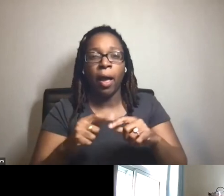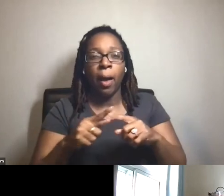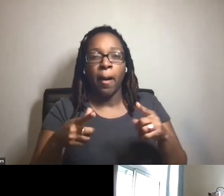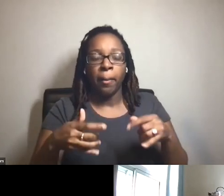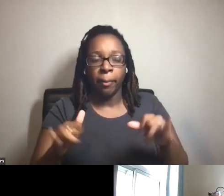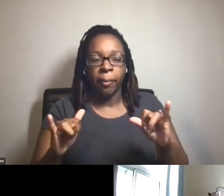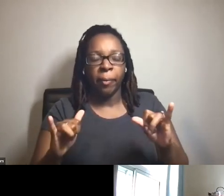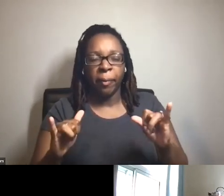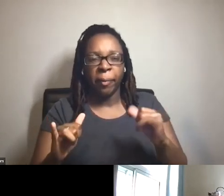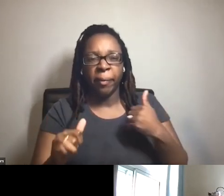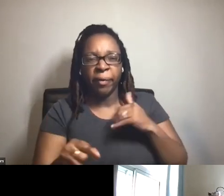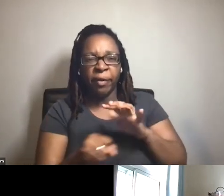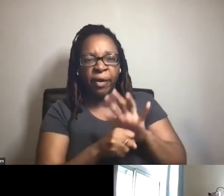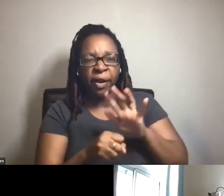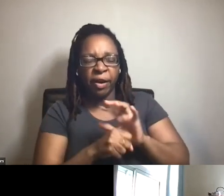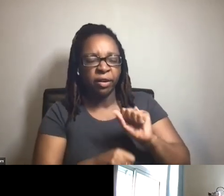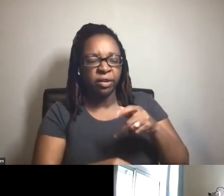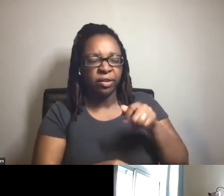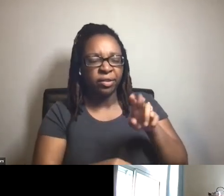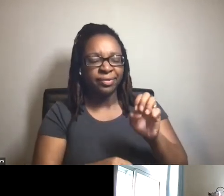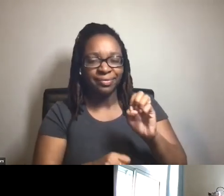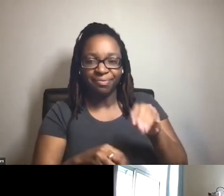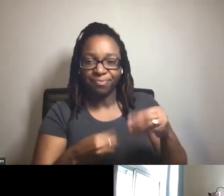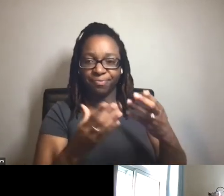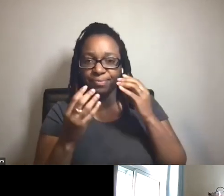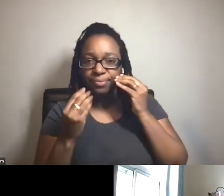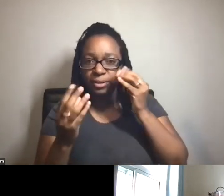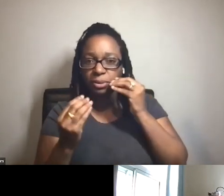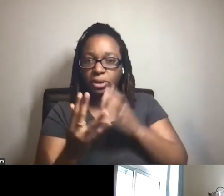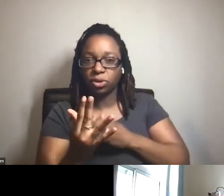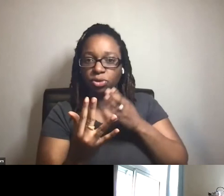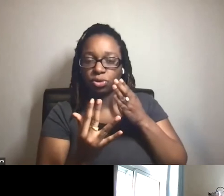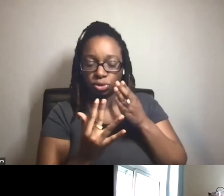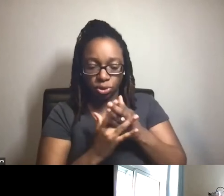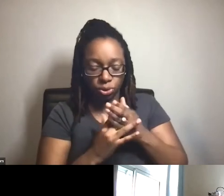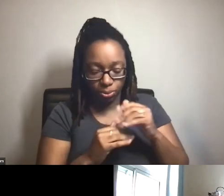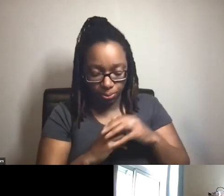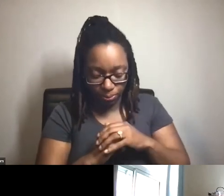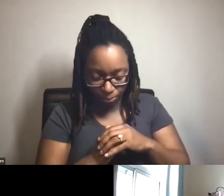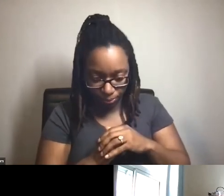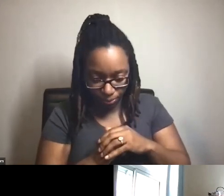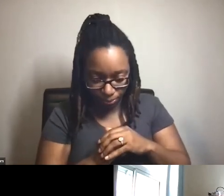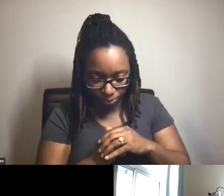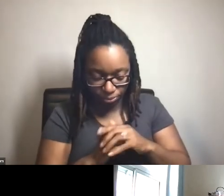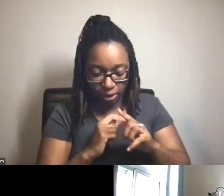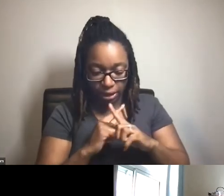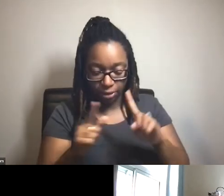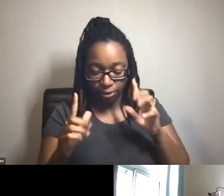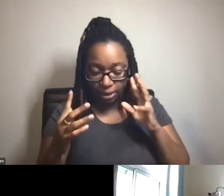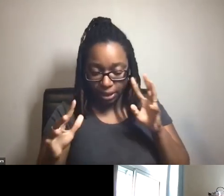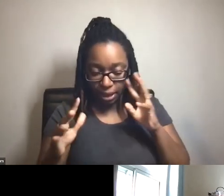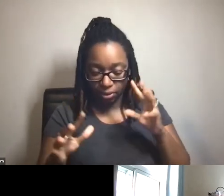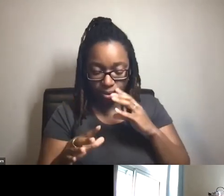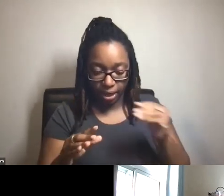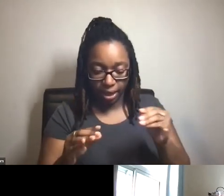while still having enough space to convey information through the timbre of the different sounds and the pitch and